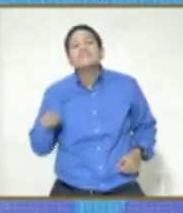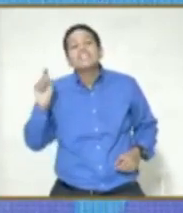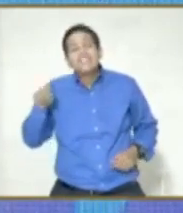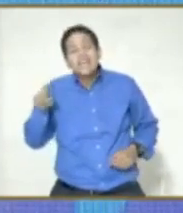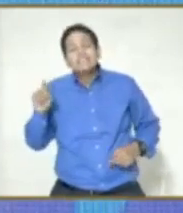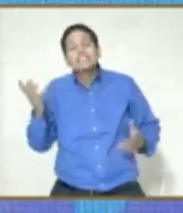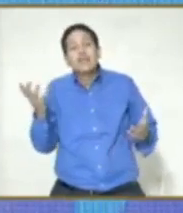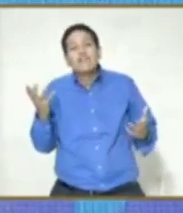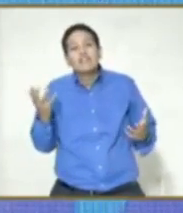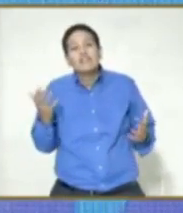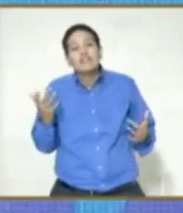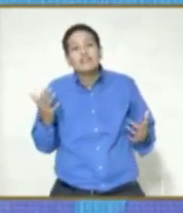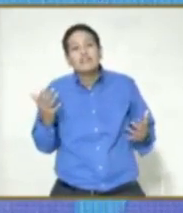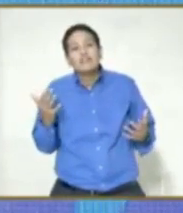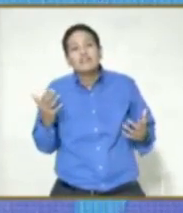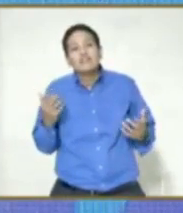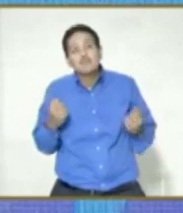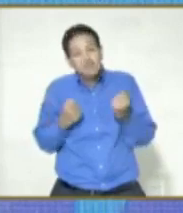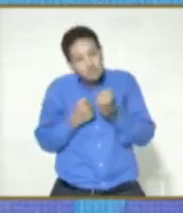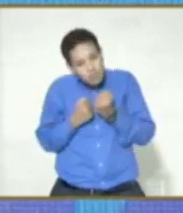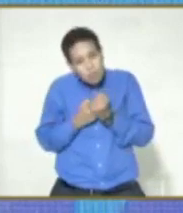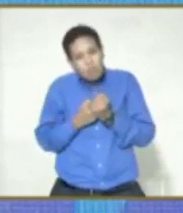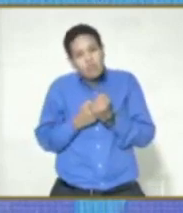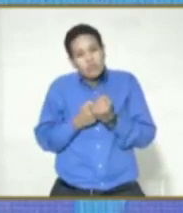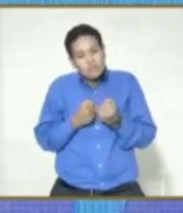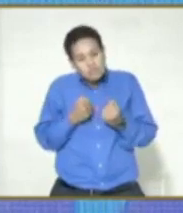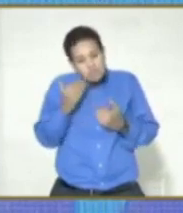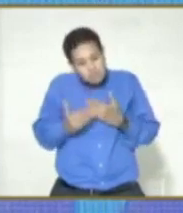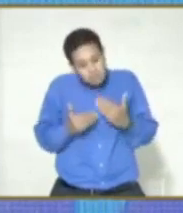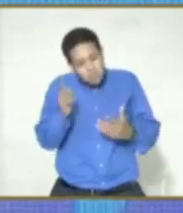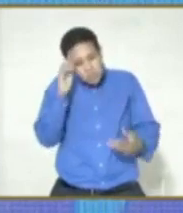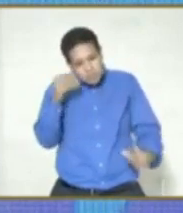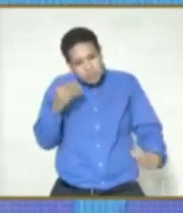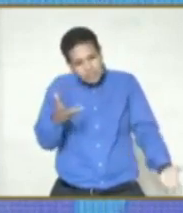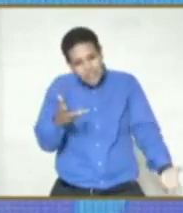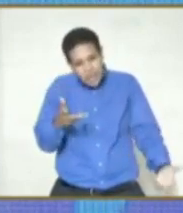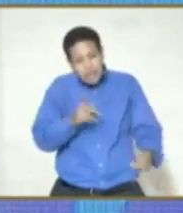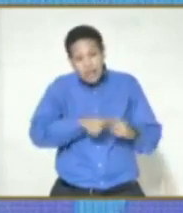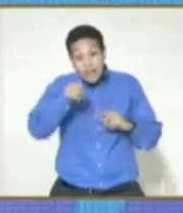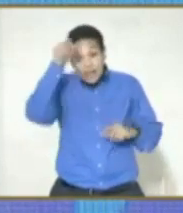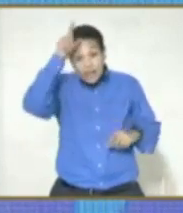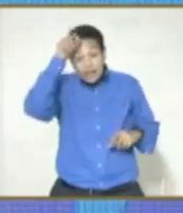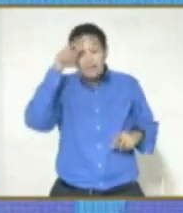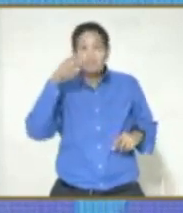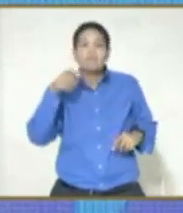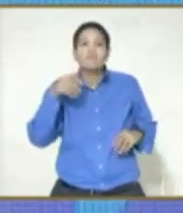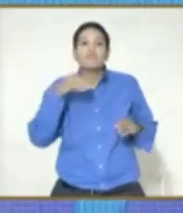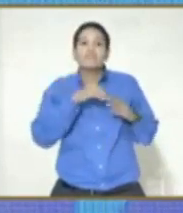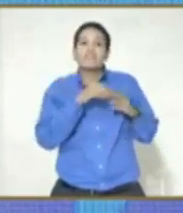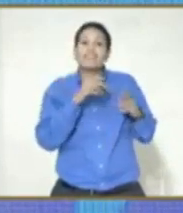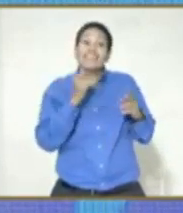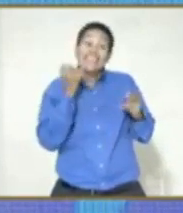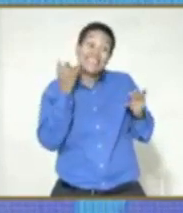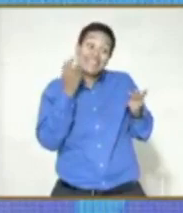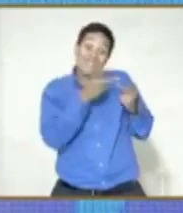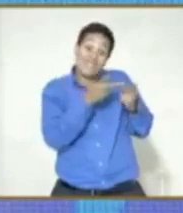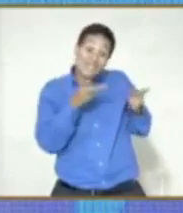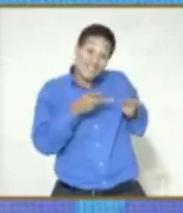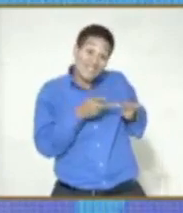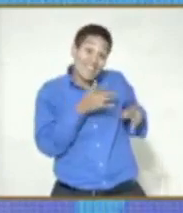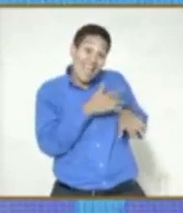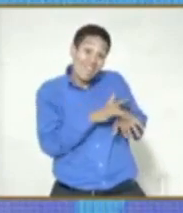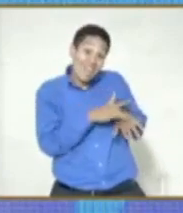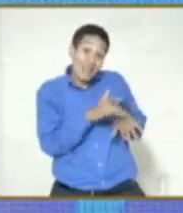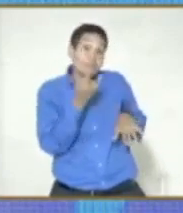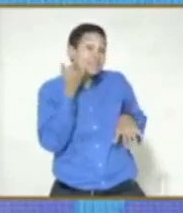necessary steps will be taken if the space in the facility is available. And let me